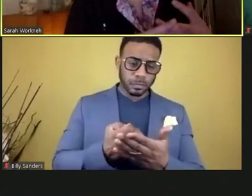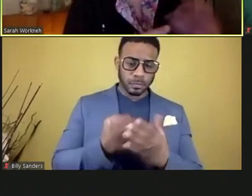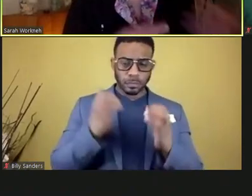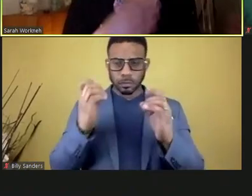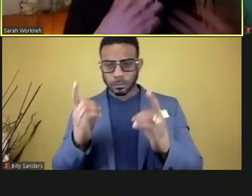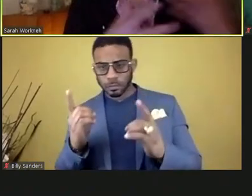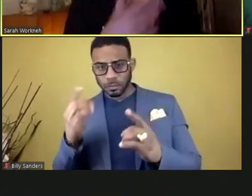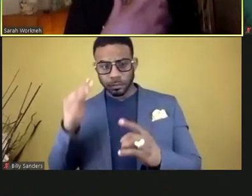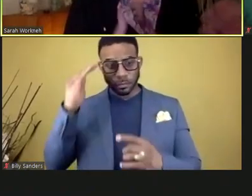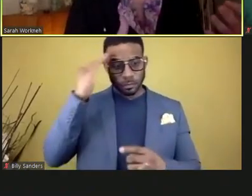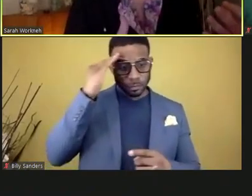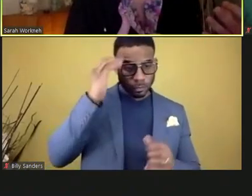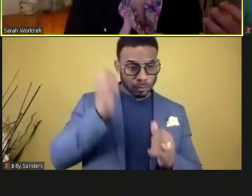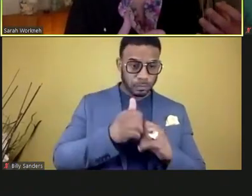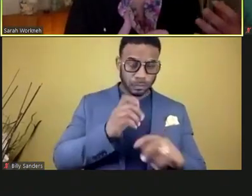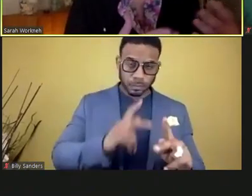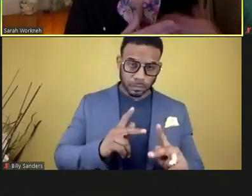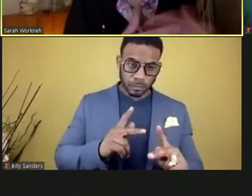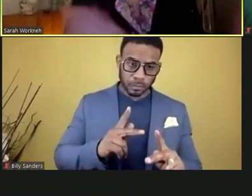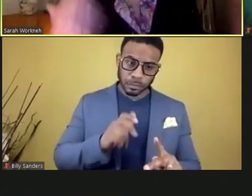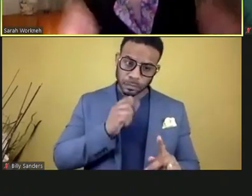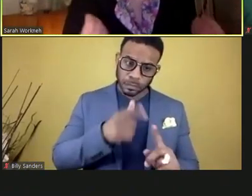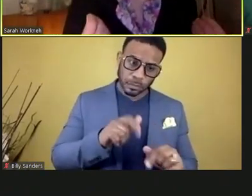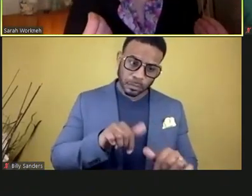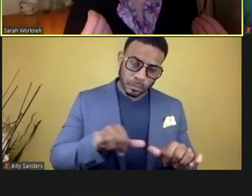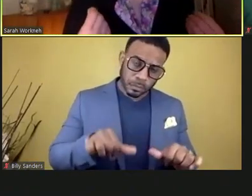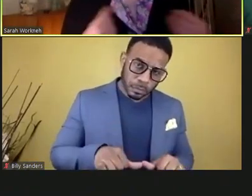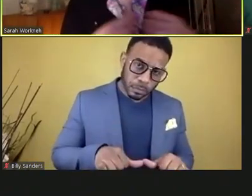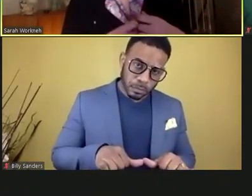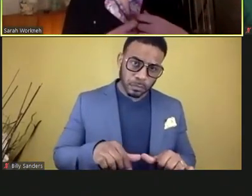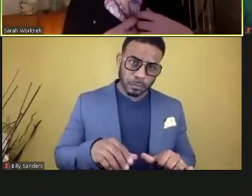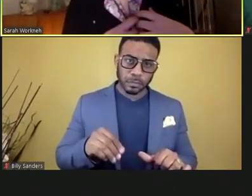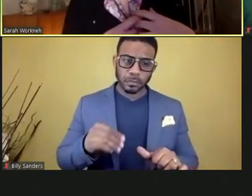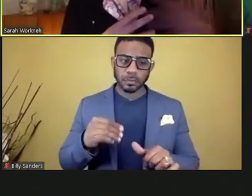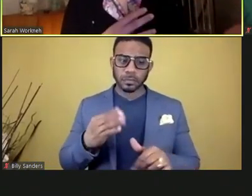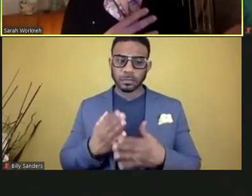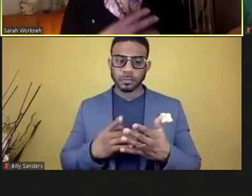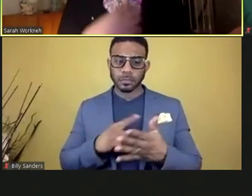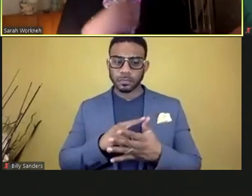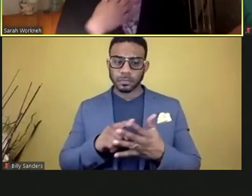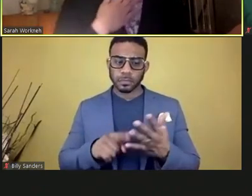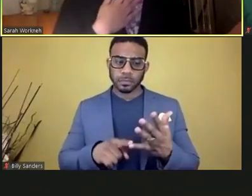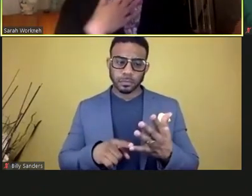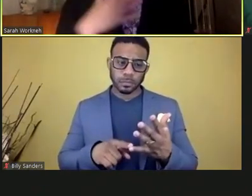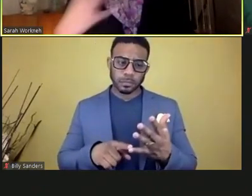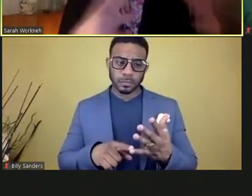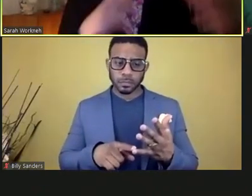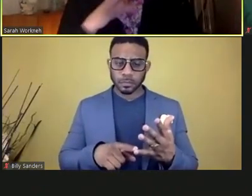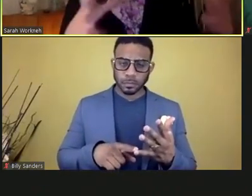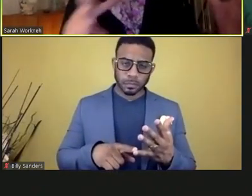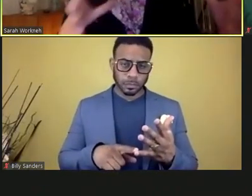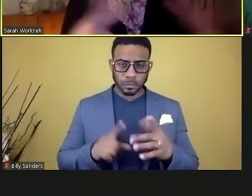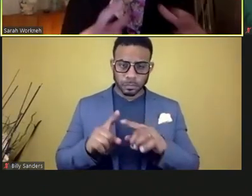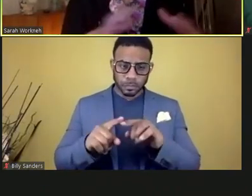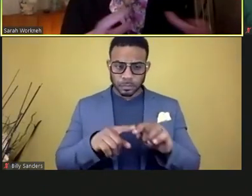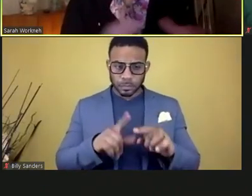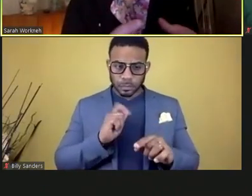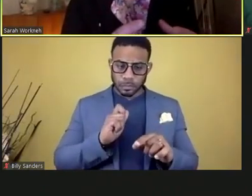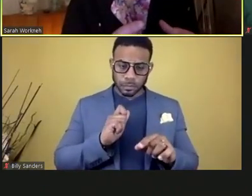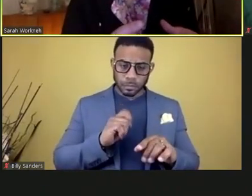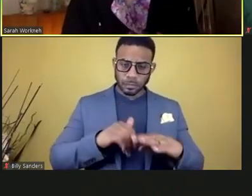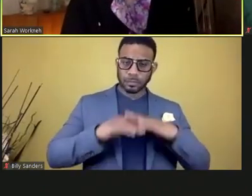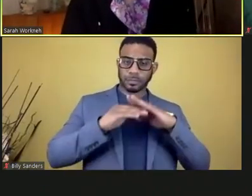education and kind of the familiarity with people not from that area and some of those, some of the conditions that confine